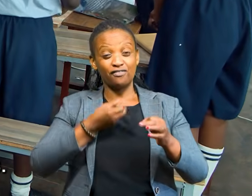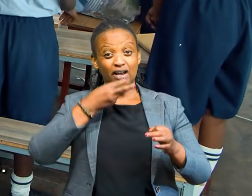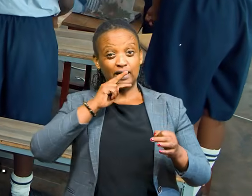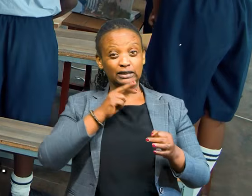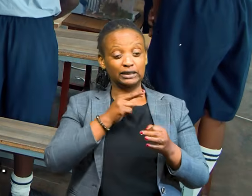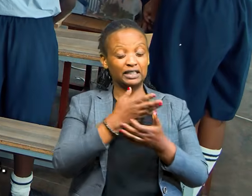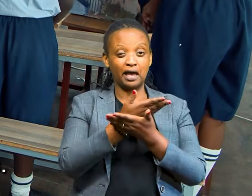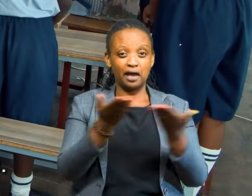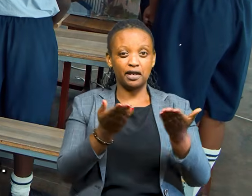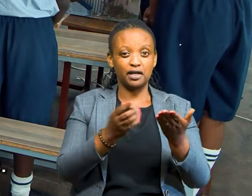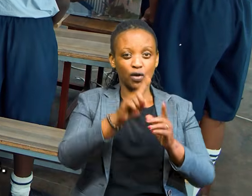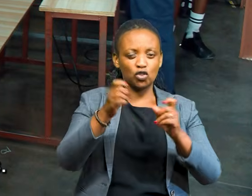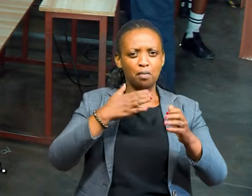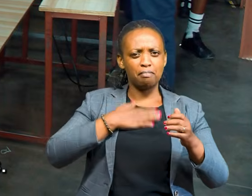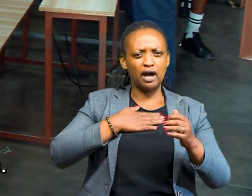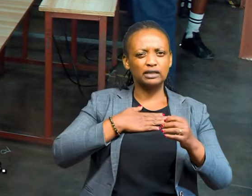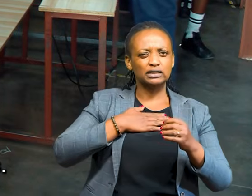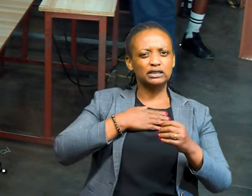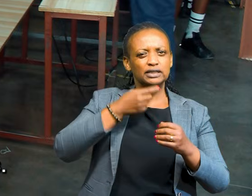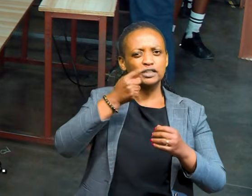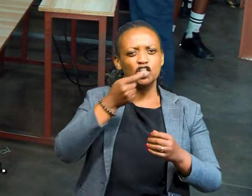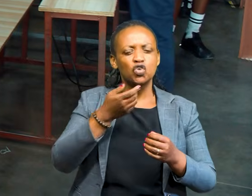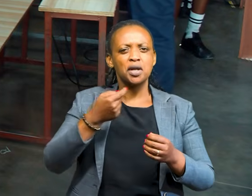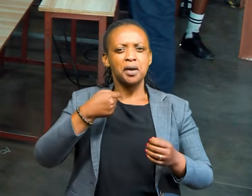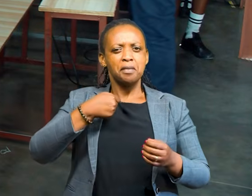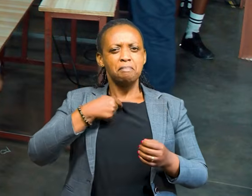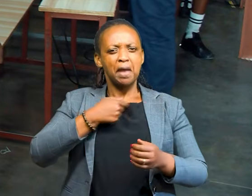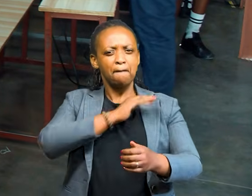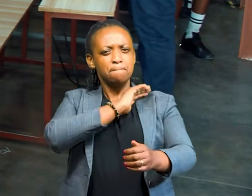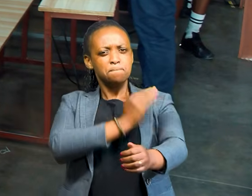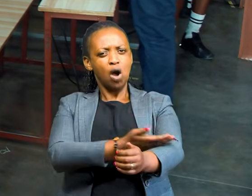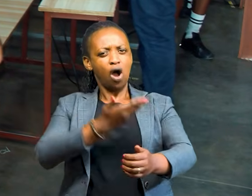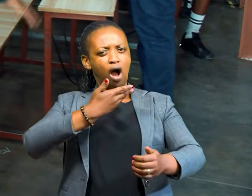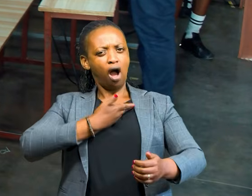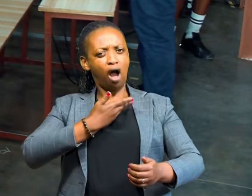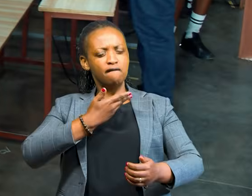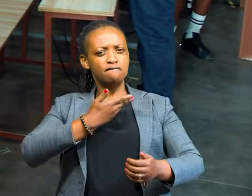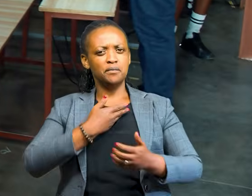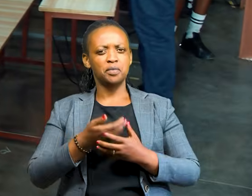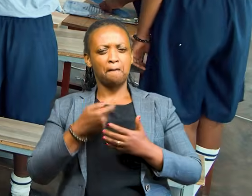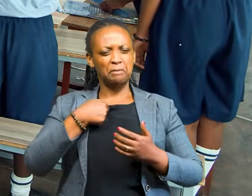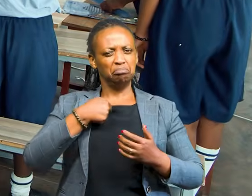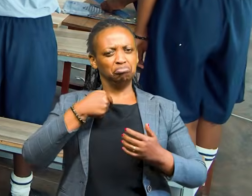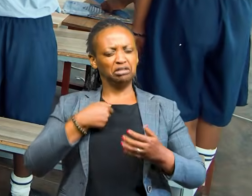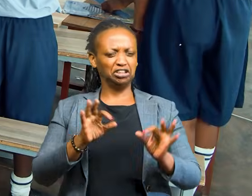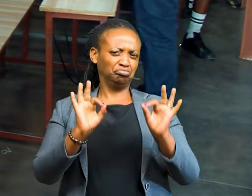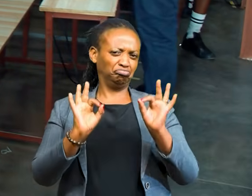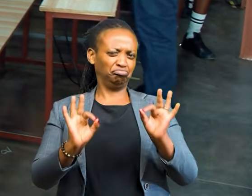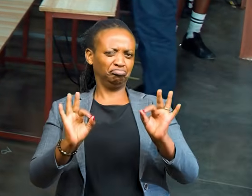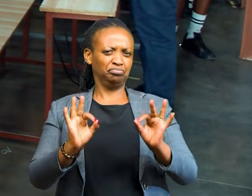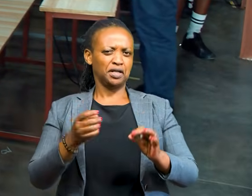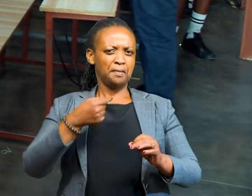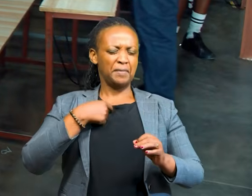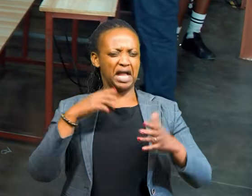you have answered any question in my lesson, do this. I'm powerful. I'm smart.